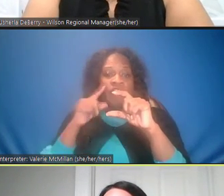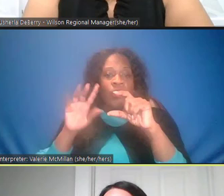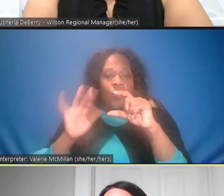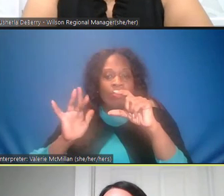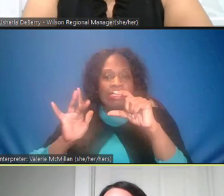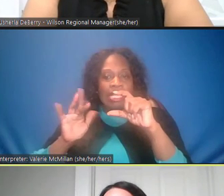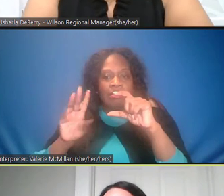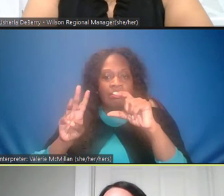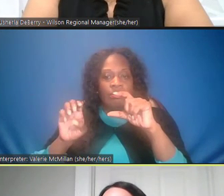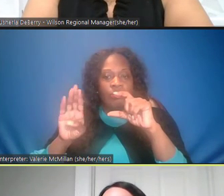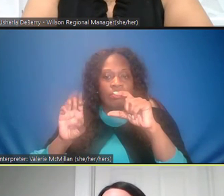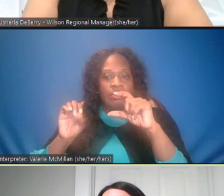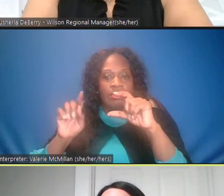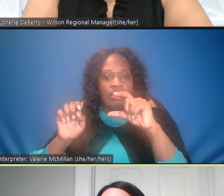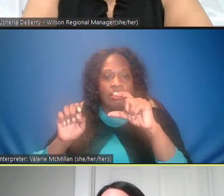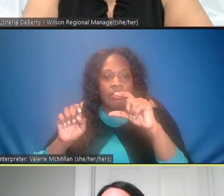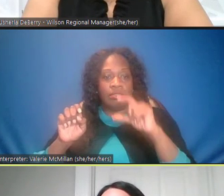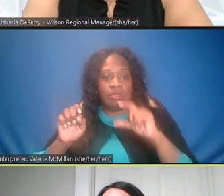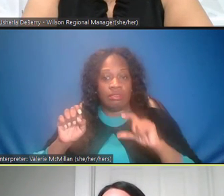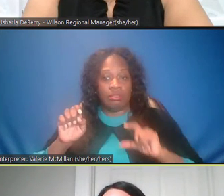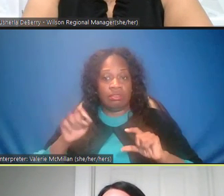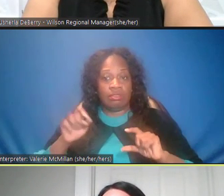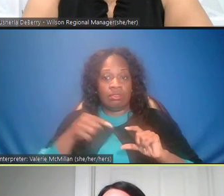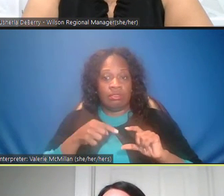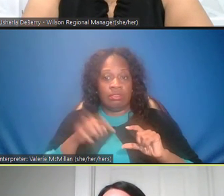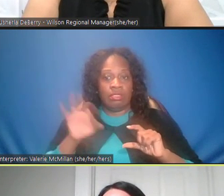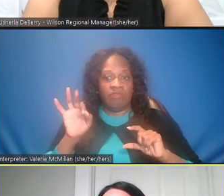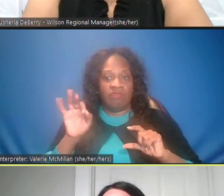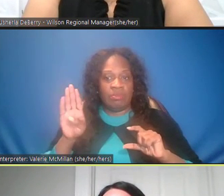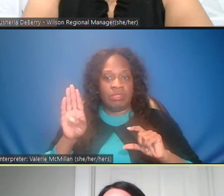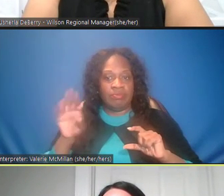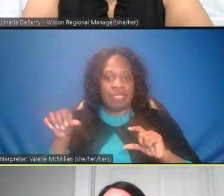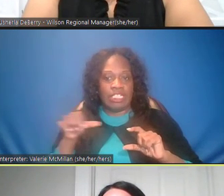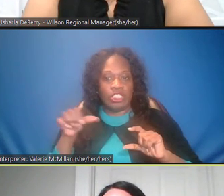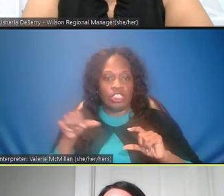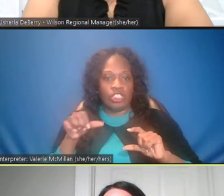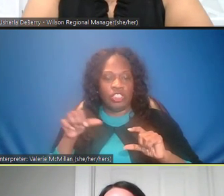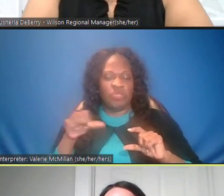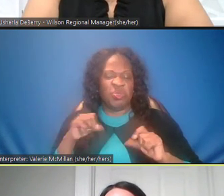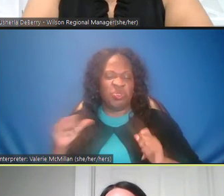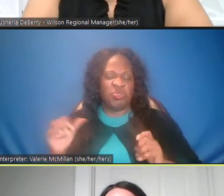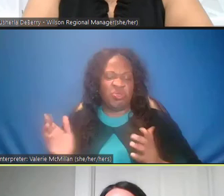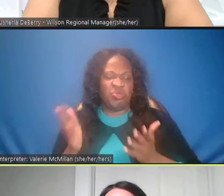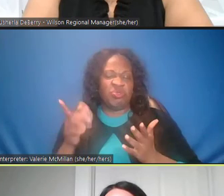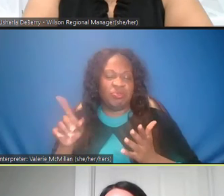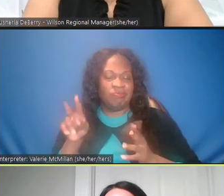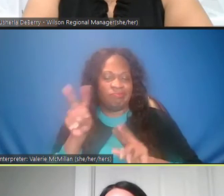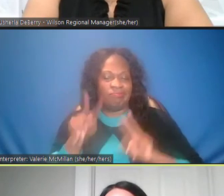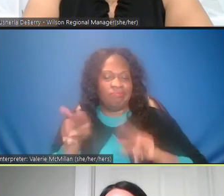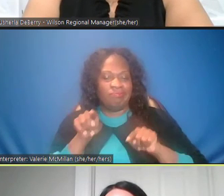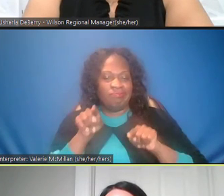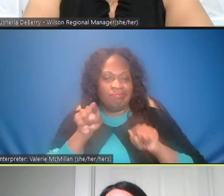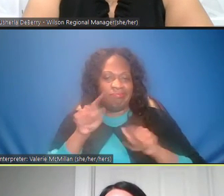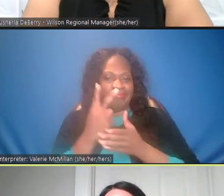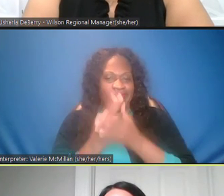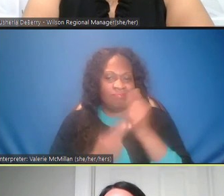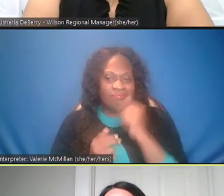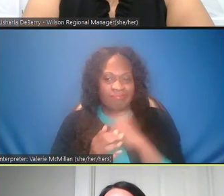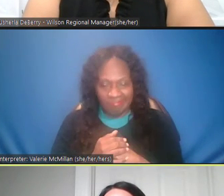website, and the one at the bottom is for our Facebook page. So we encourage you to take a look at those pages as